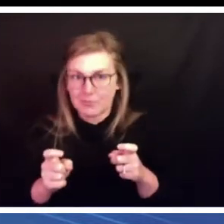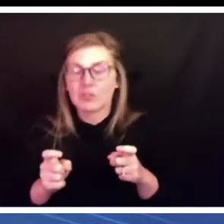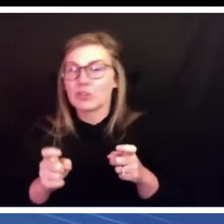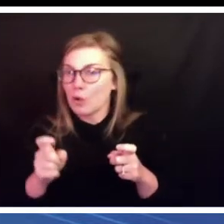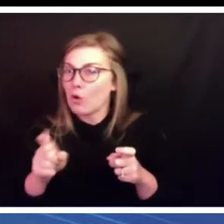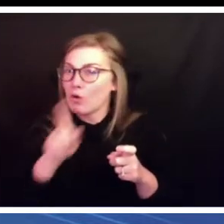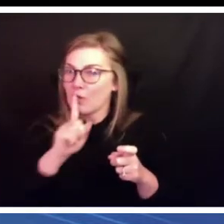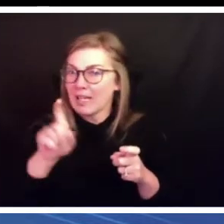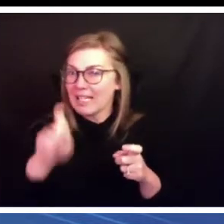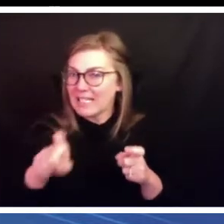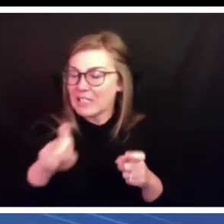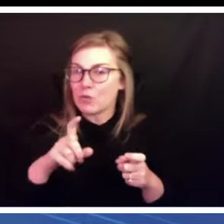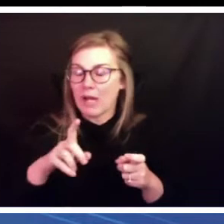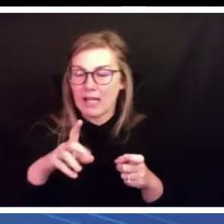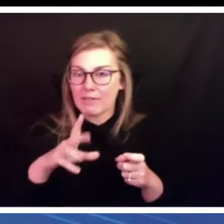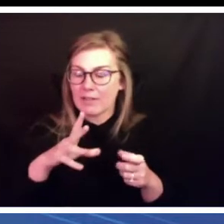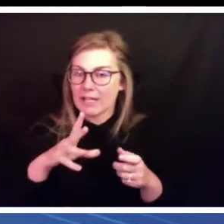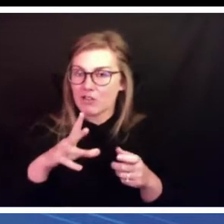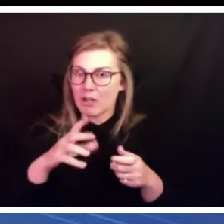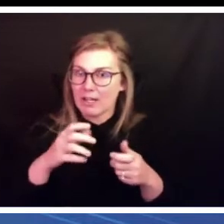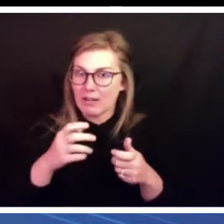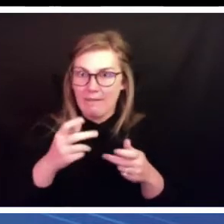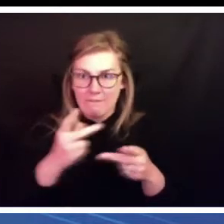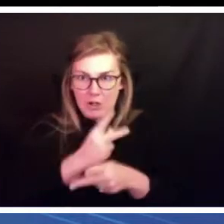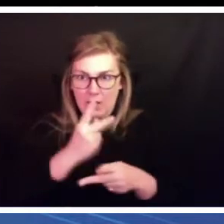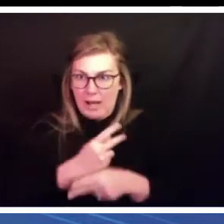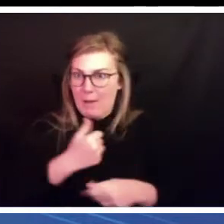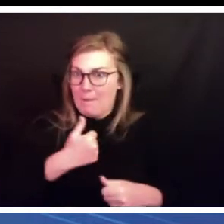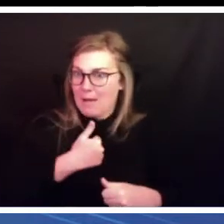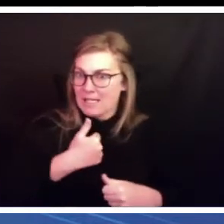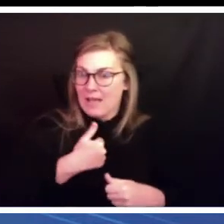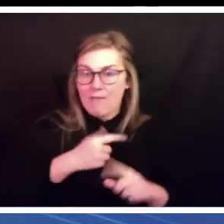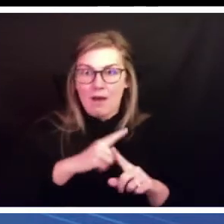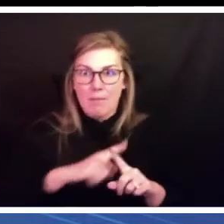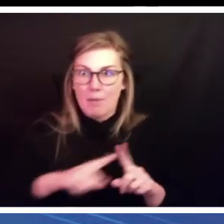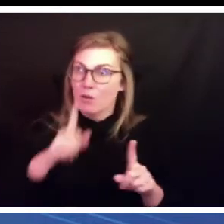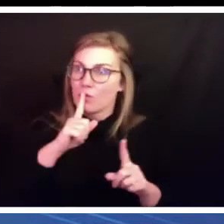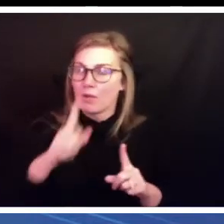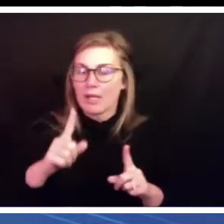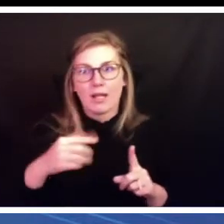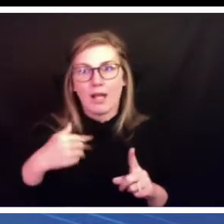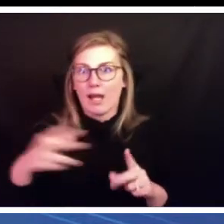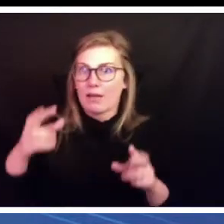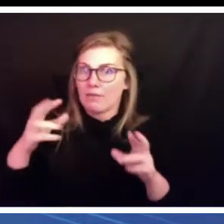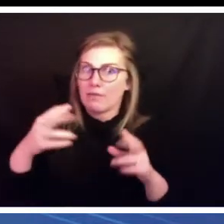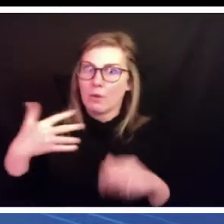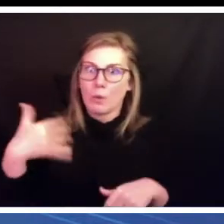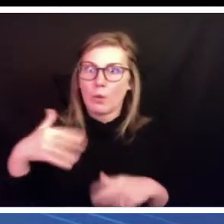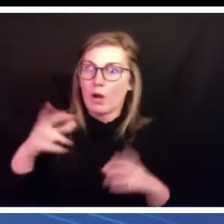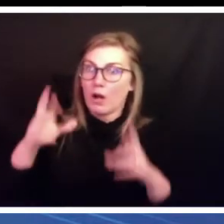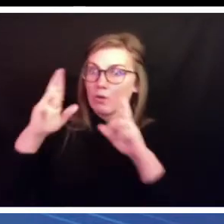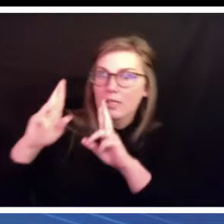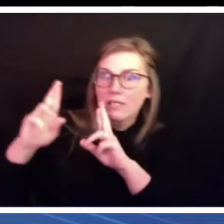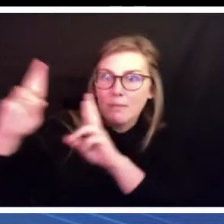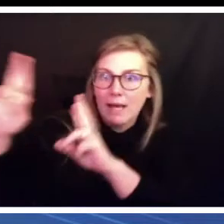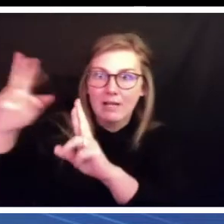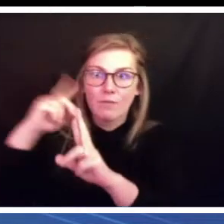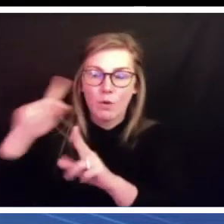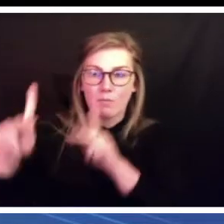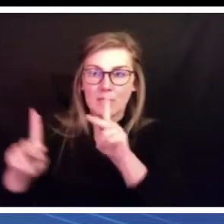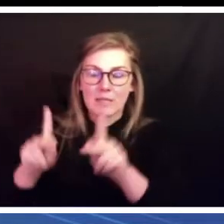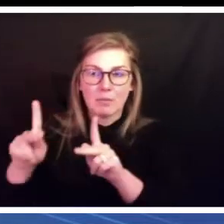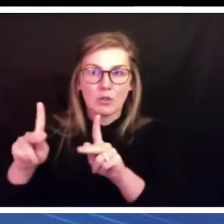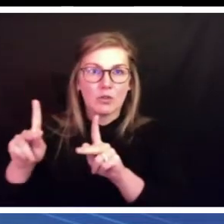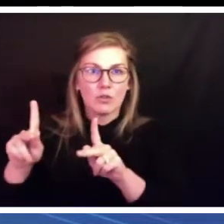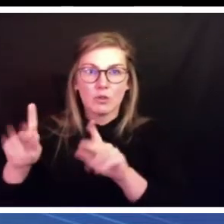consider in this process and certainly have a very high regard for moving forward. I think the hope is that, you